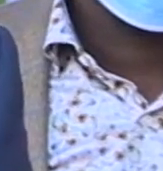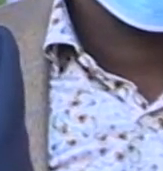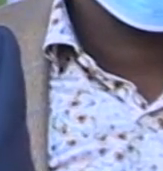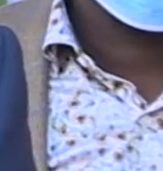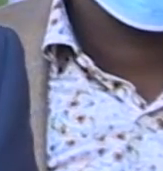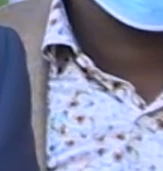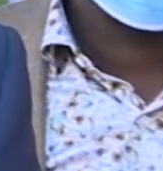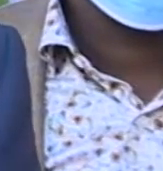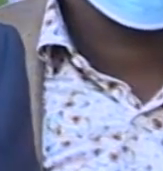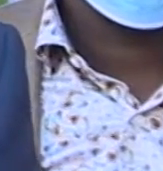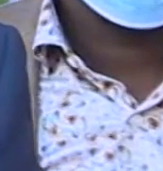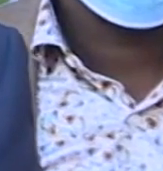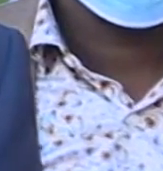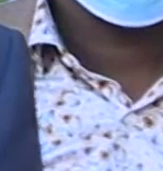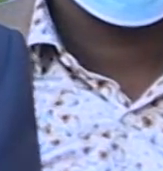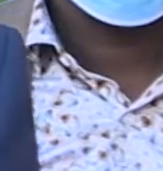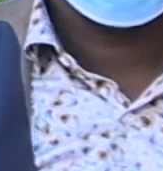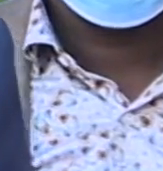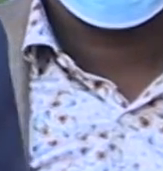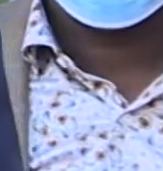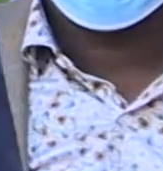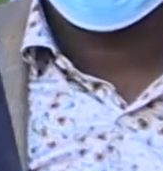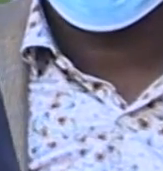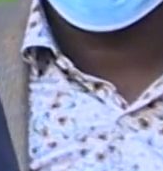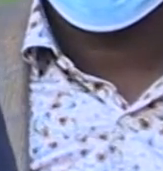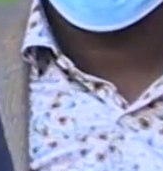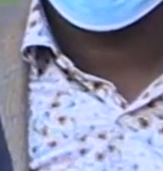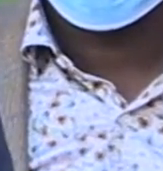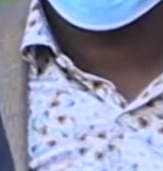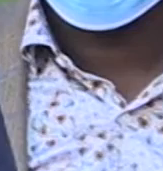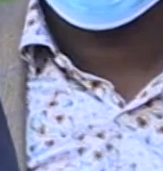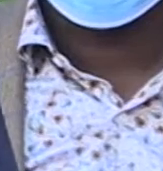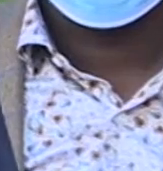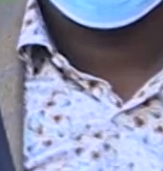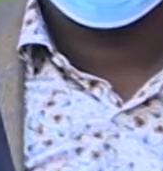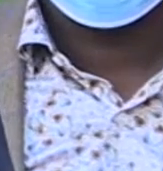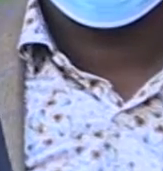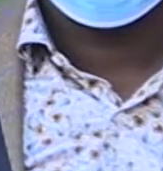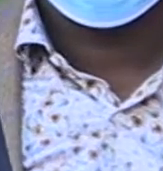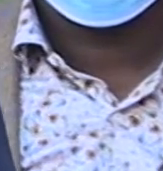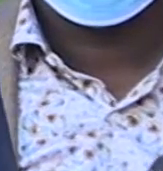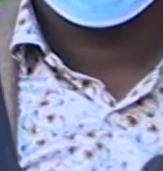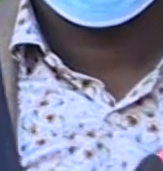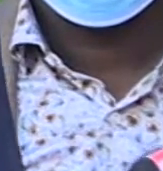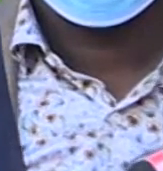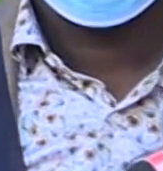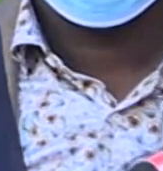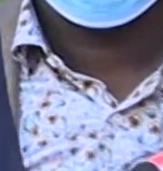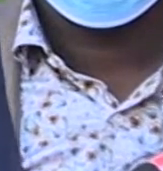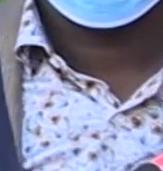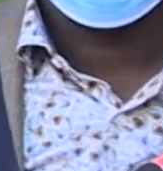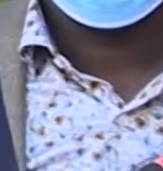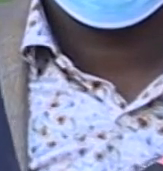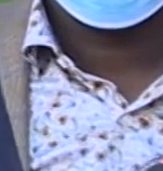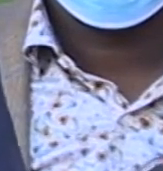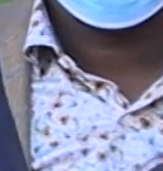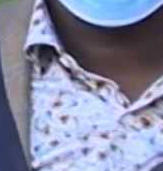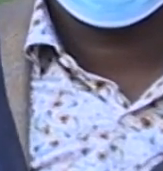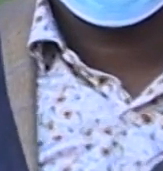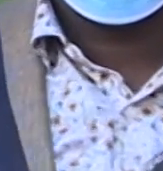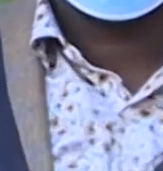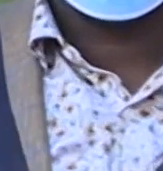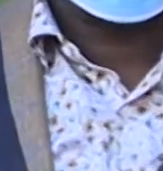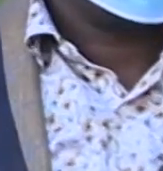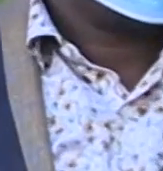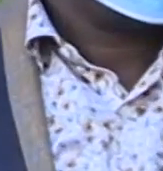can confirm to you that in the facility that we are in, we don't have a single COVID-19 patient.